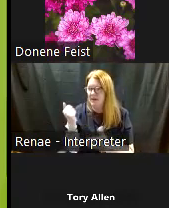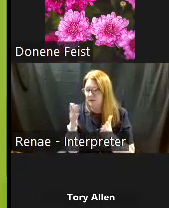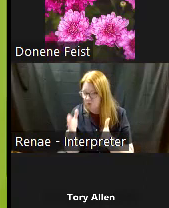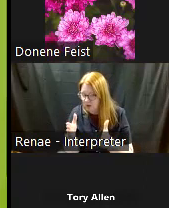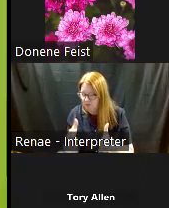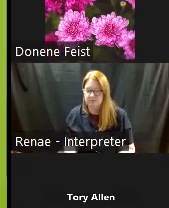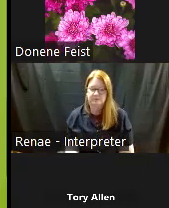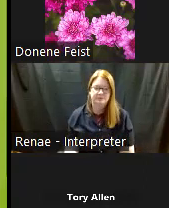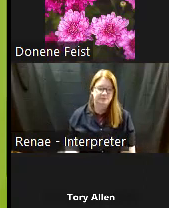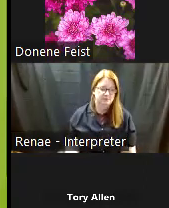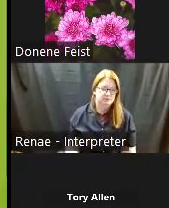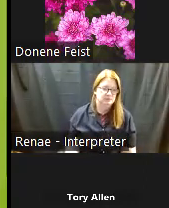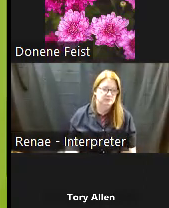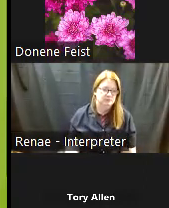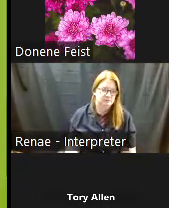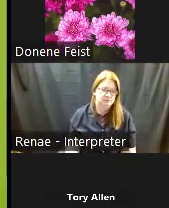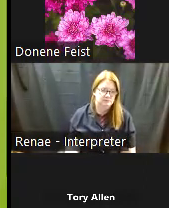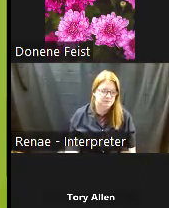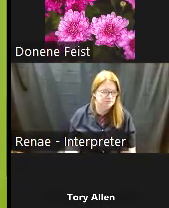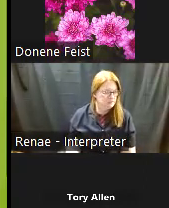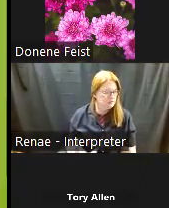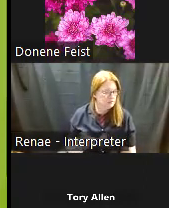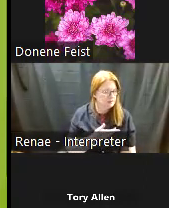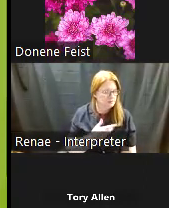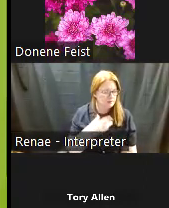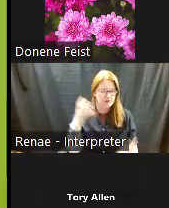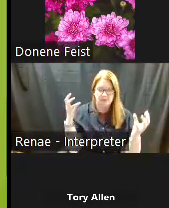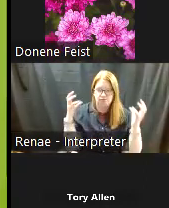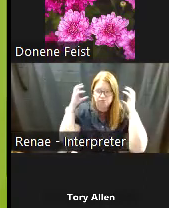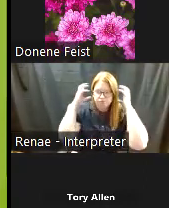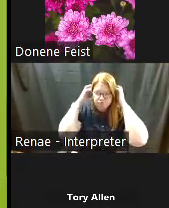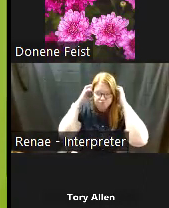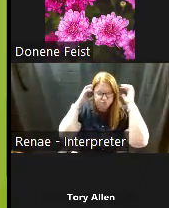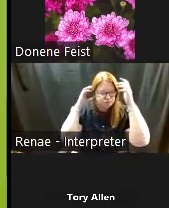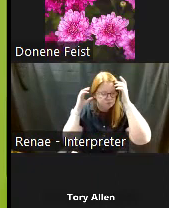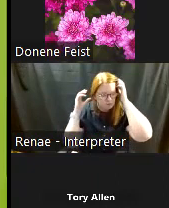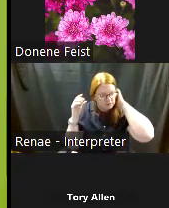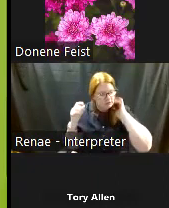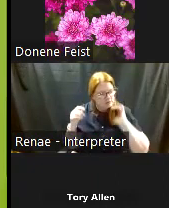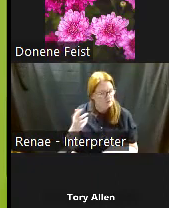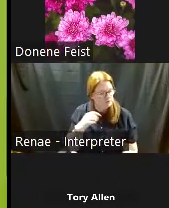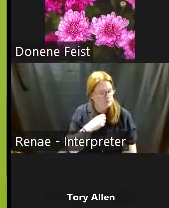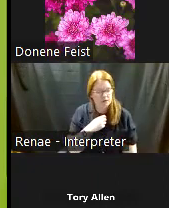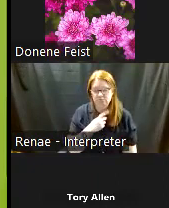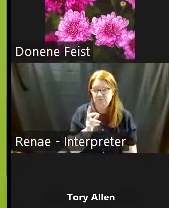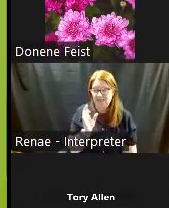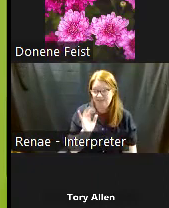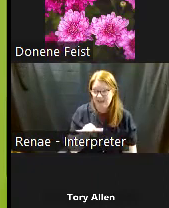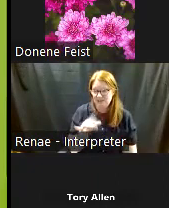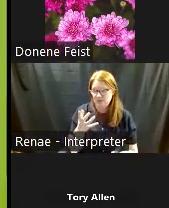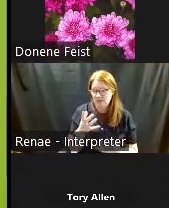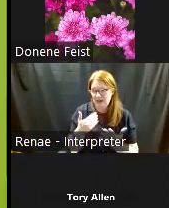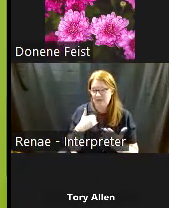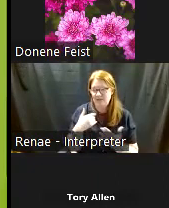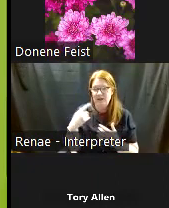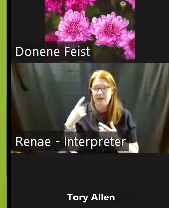also we use the little baby headphones that are in the ear, obviously. So both of the babies have the insert earphones in. That's what's going to play the sound